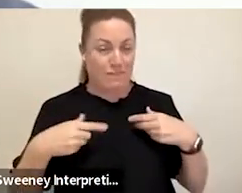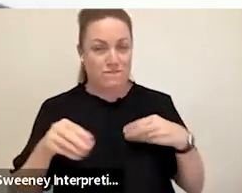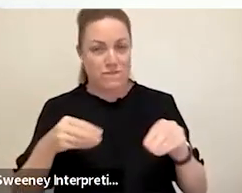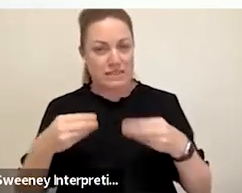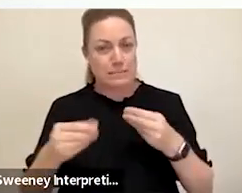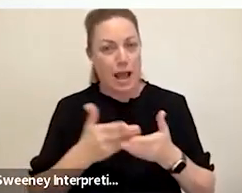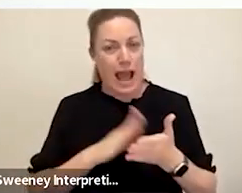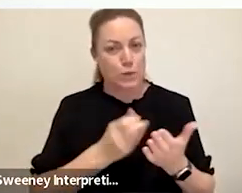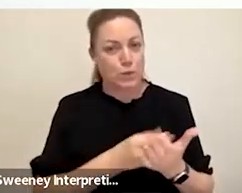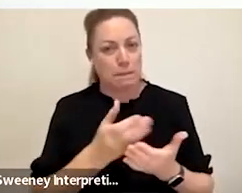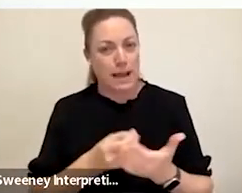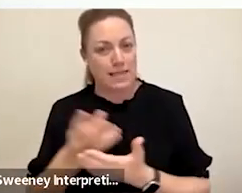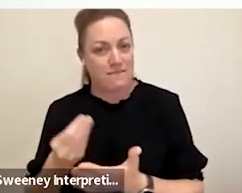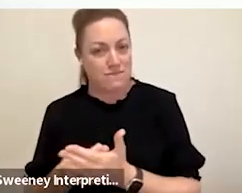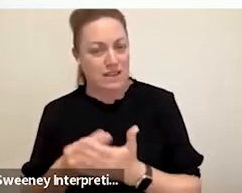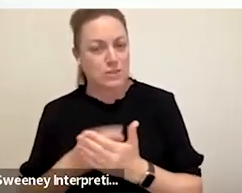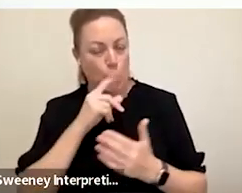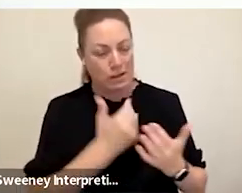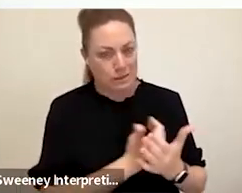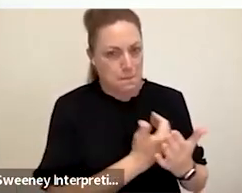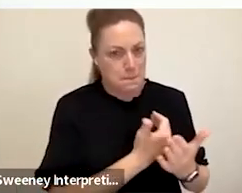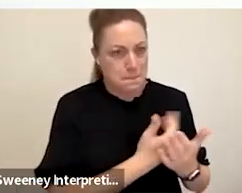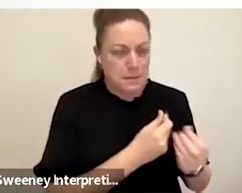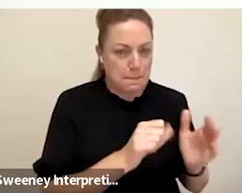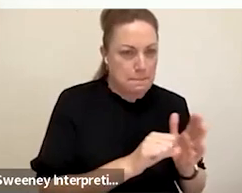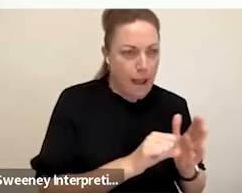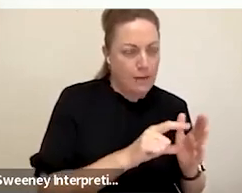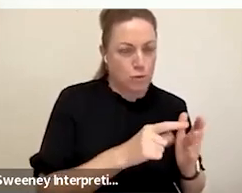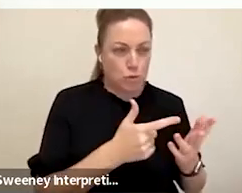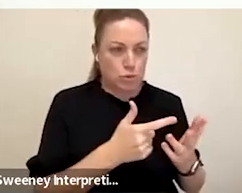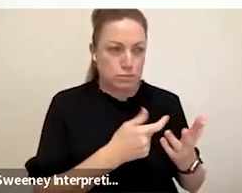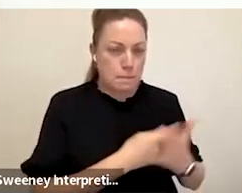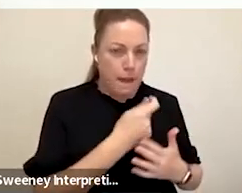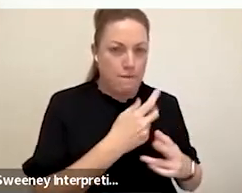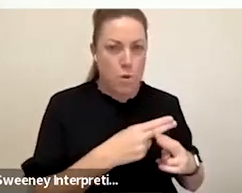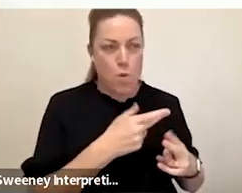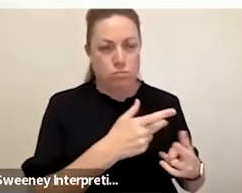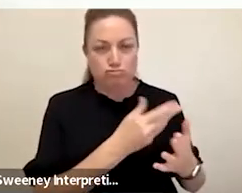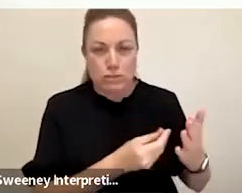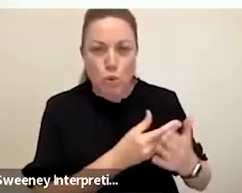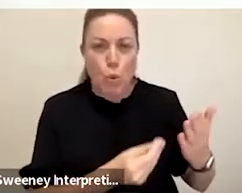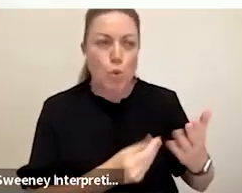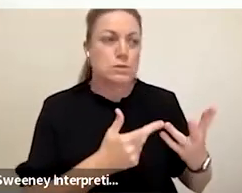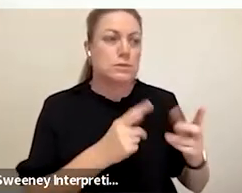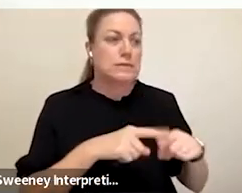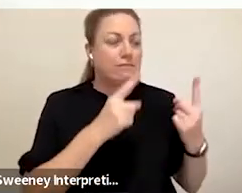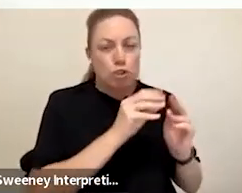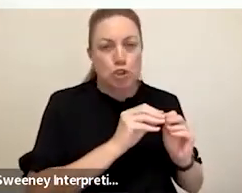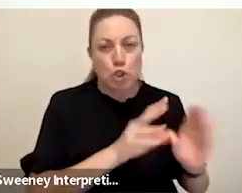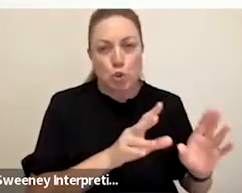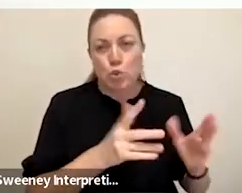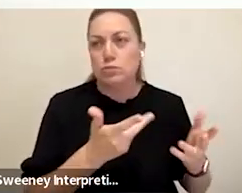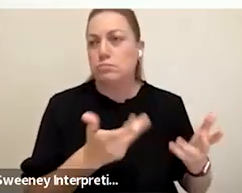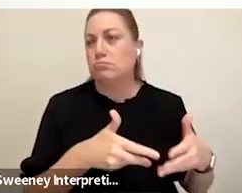that. And we were able to put a bit of money aside to be able to help sort of fund some of the resources, solutions that